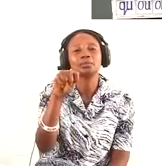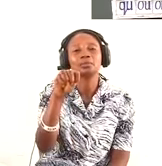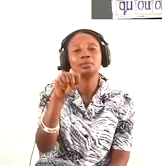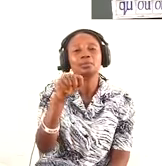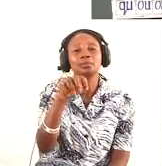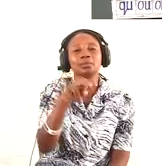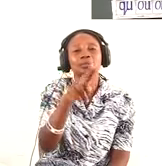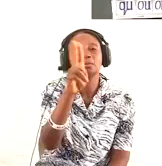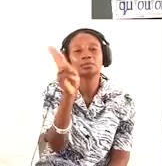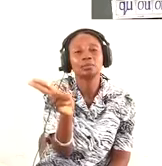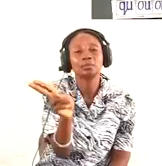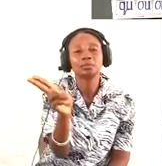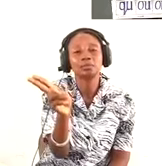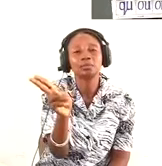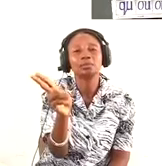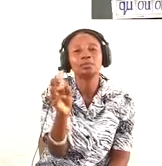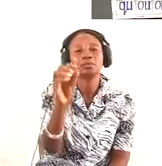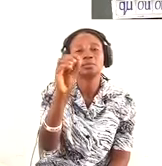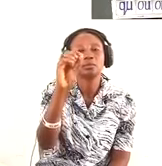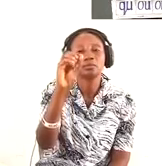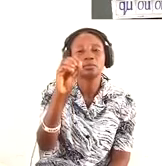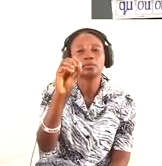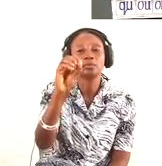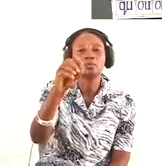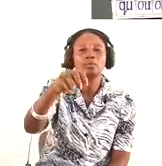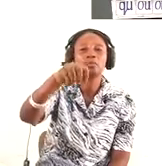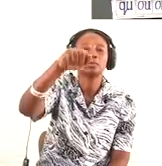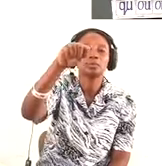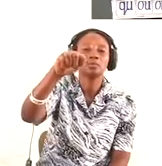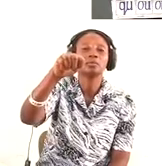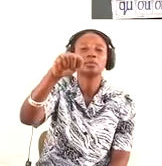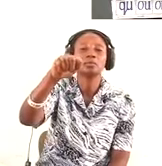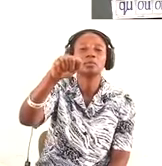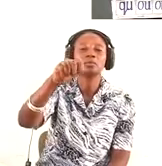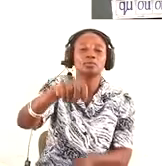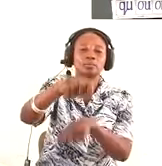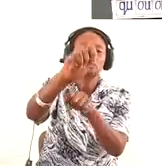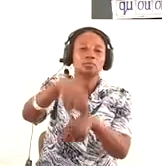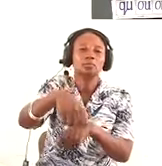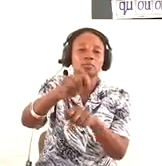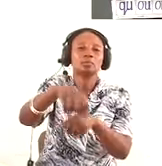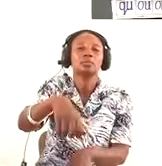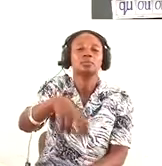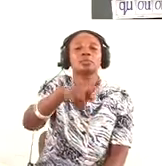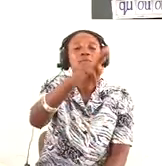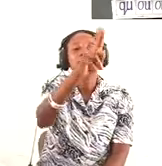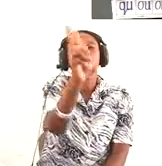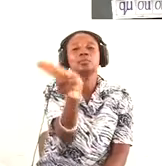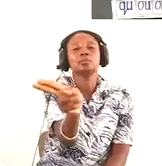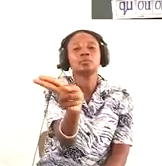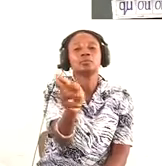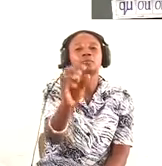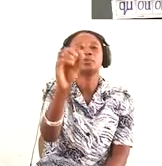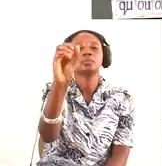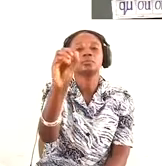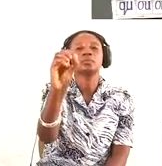As in ho. Ho. Let's try this one. This one is